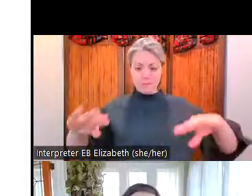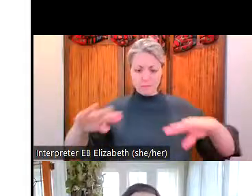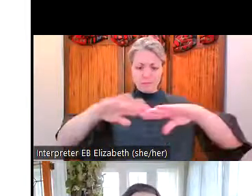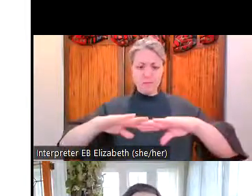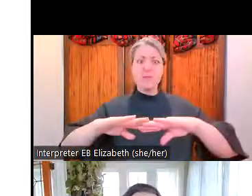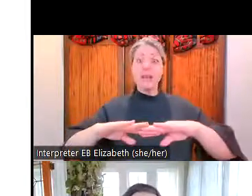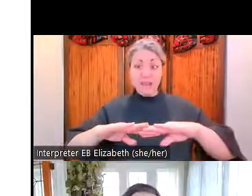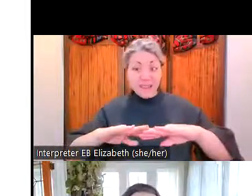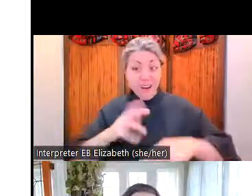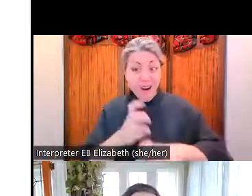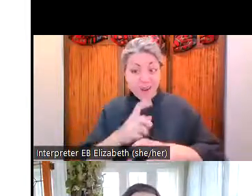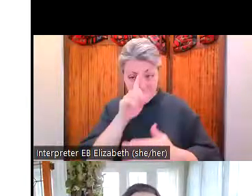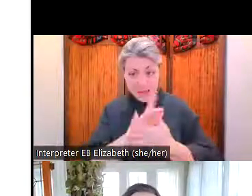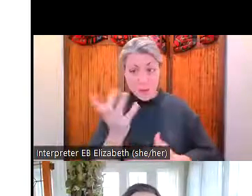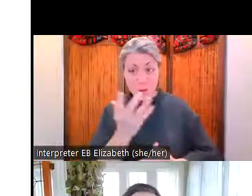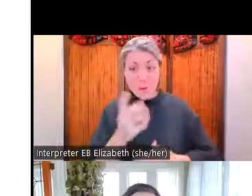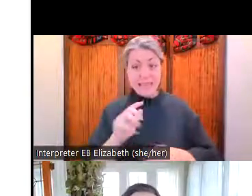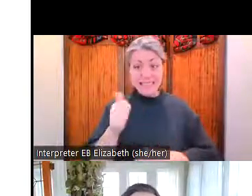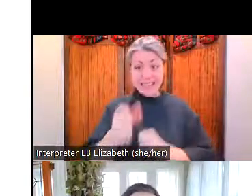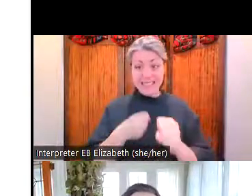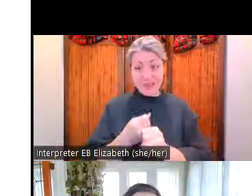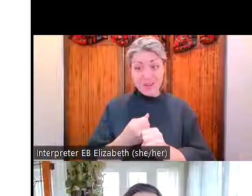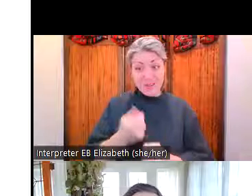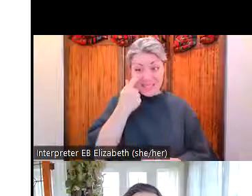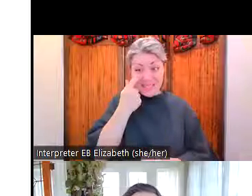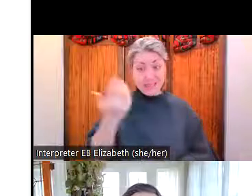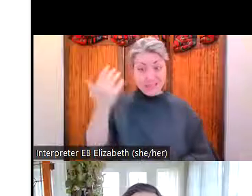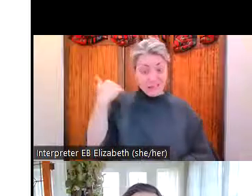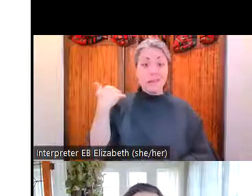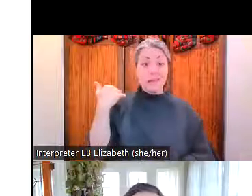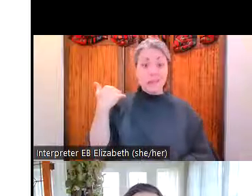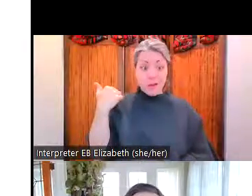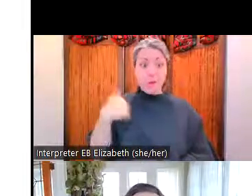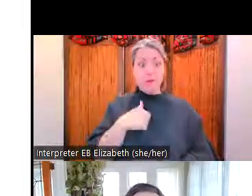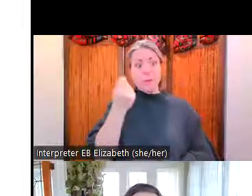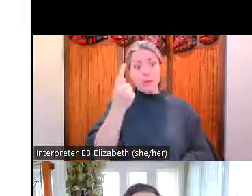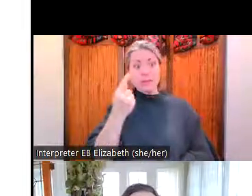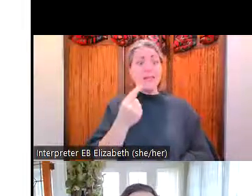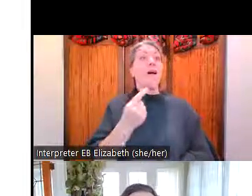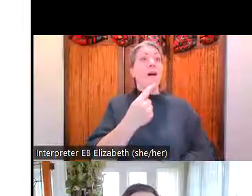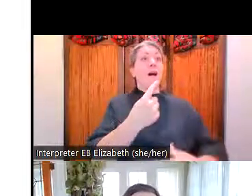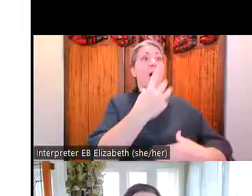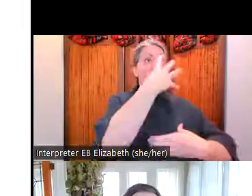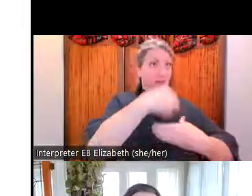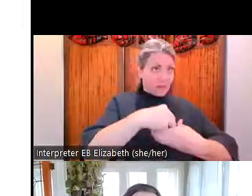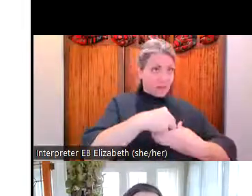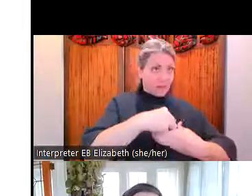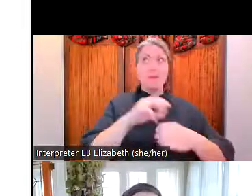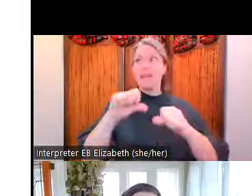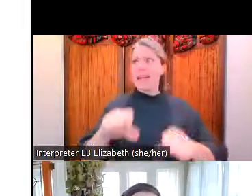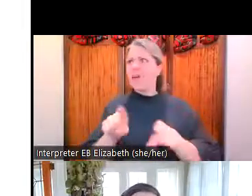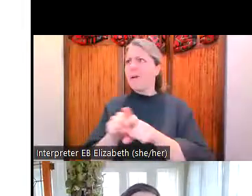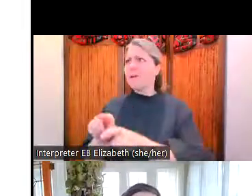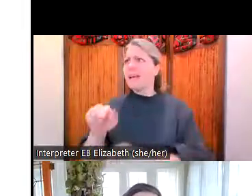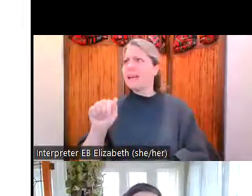years ago since we realized or made the decision that kids with autism can have ADHD. And this is